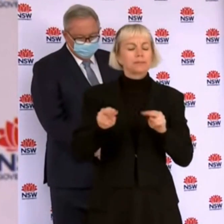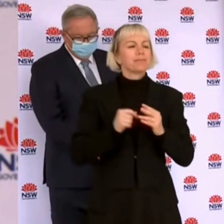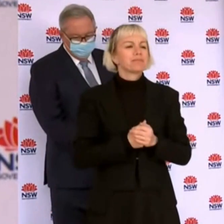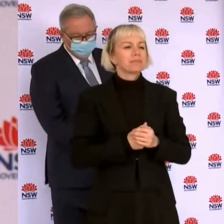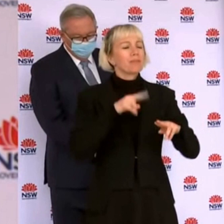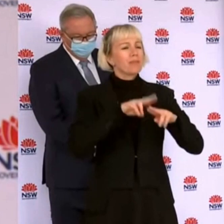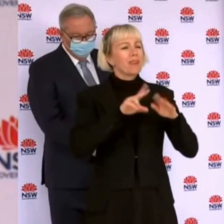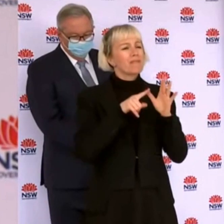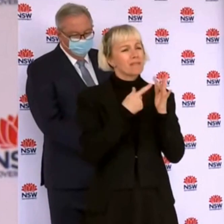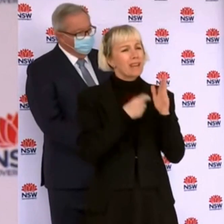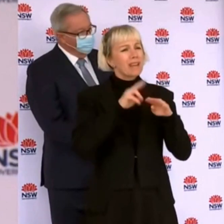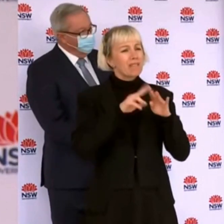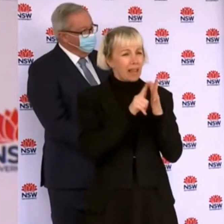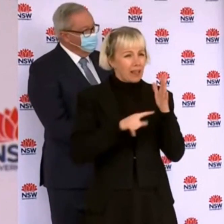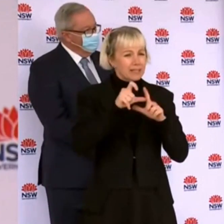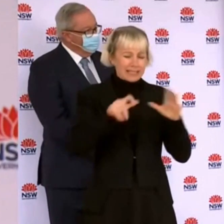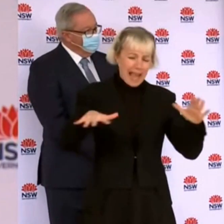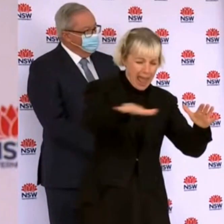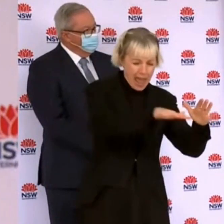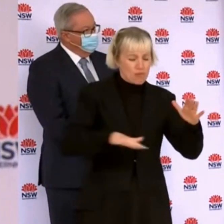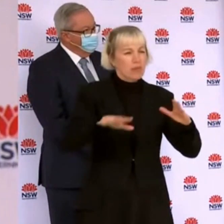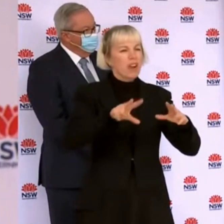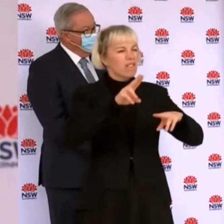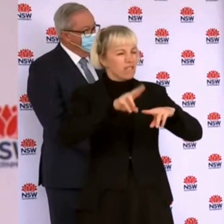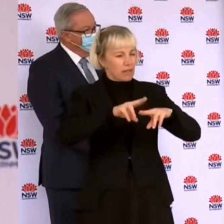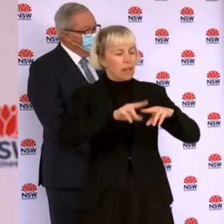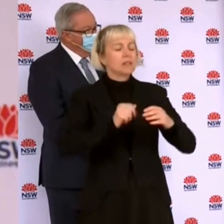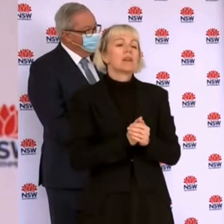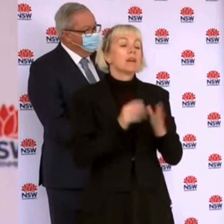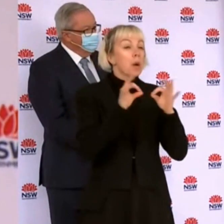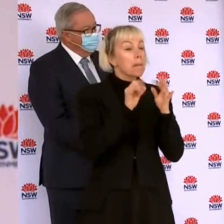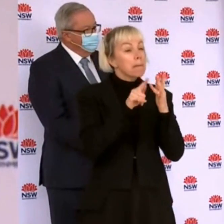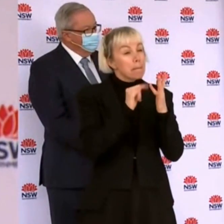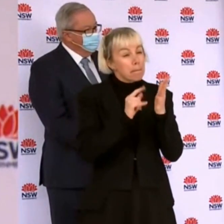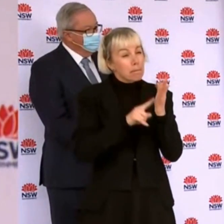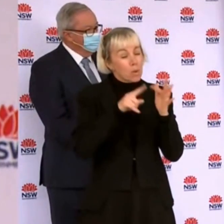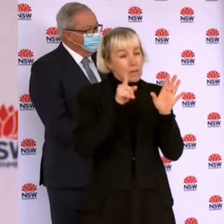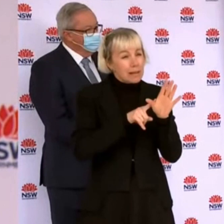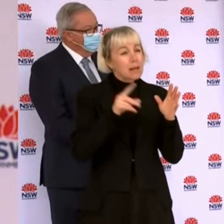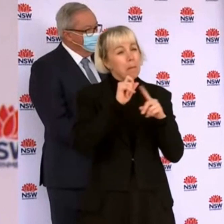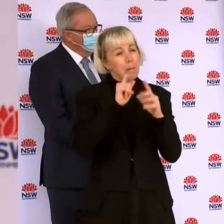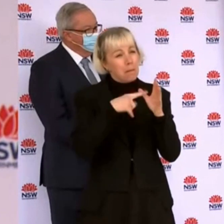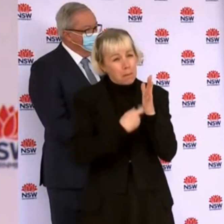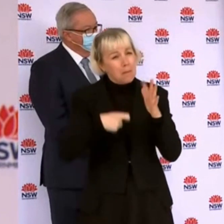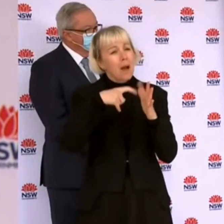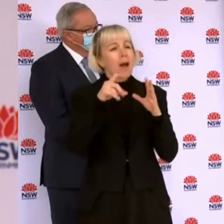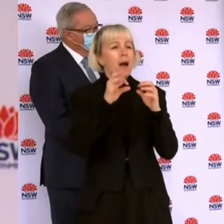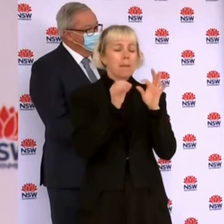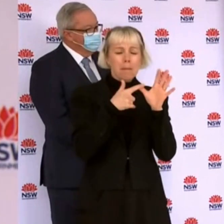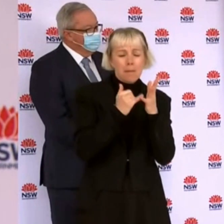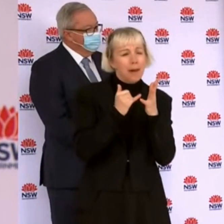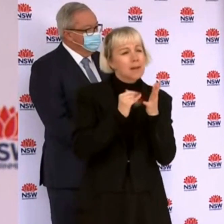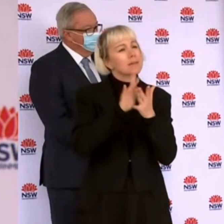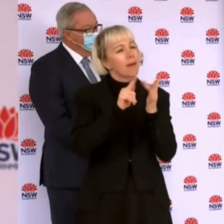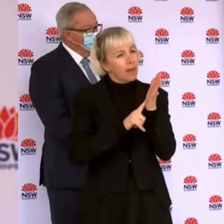Fairfield local government area, places like Bosley Park, Smithfield, Fairfield, Glenfield, West Hoxton Park, Bass Hill, Greenacre,